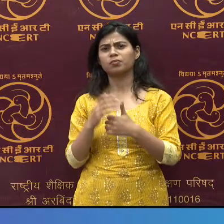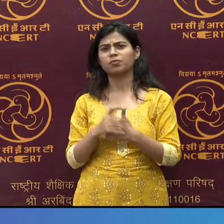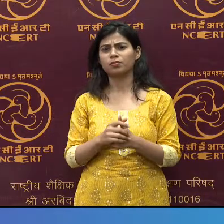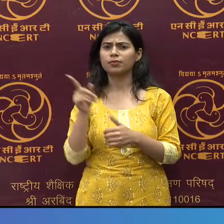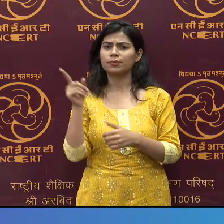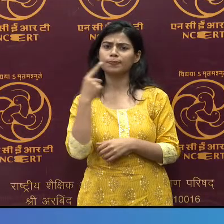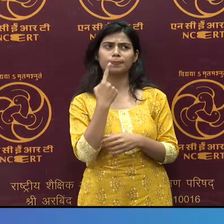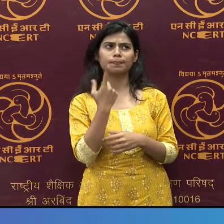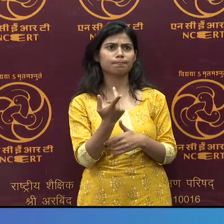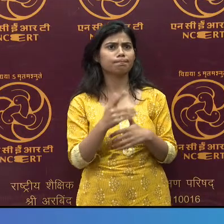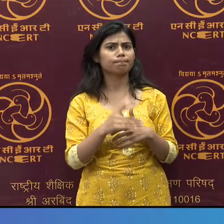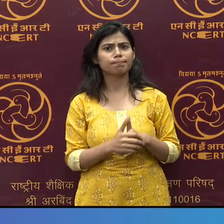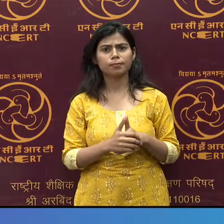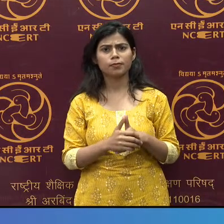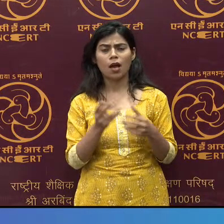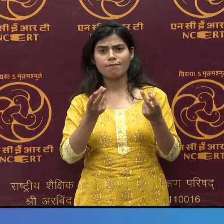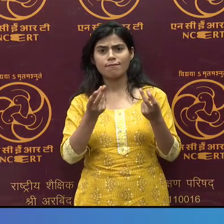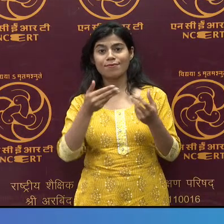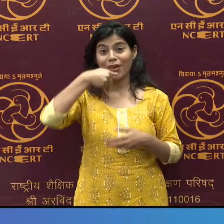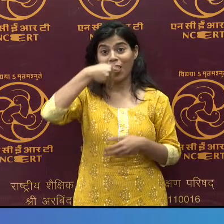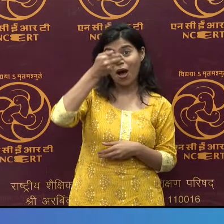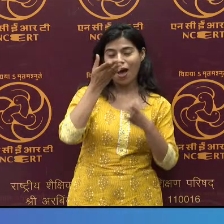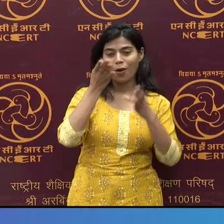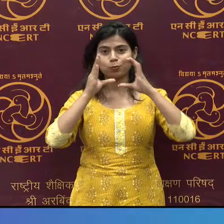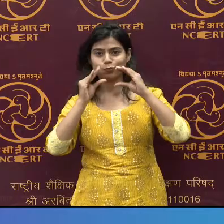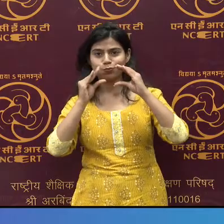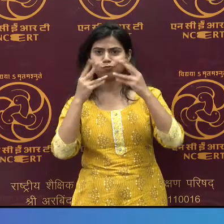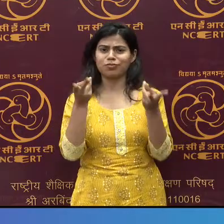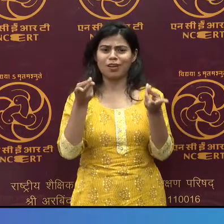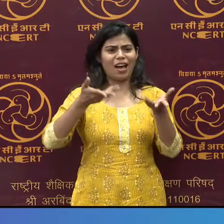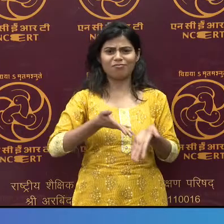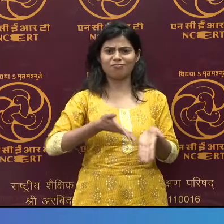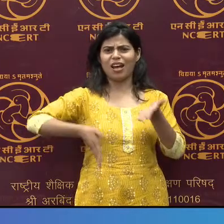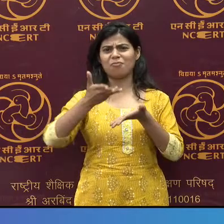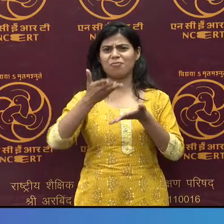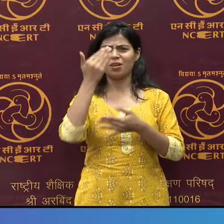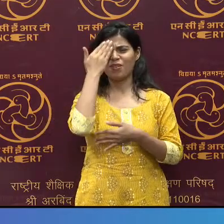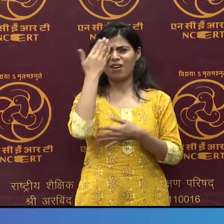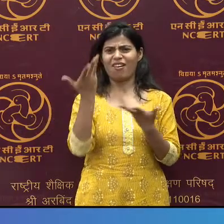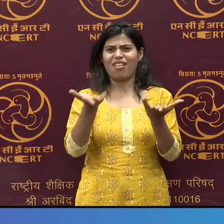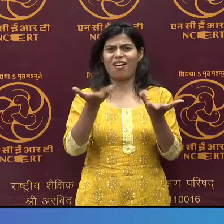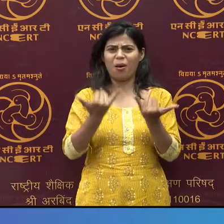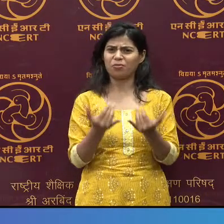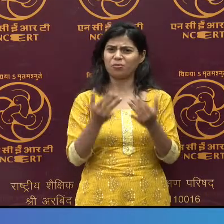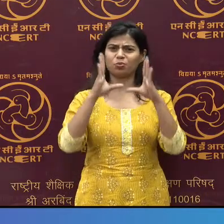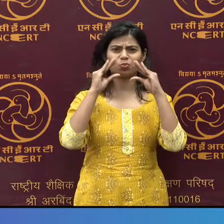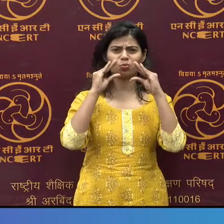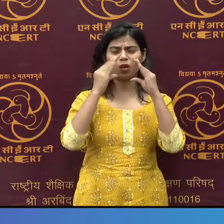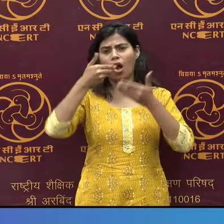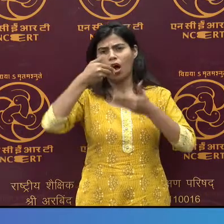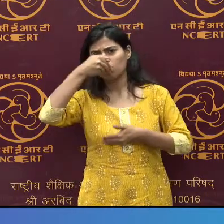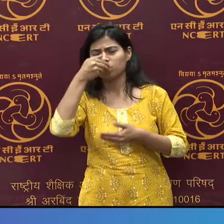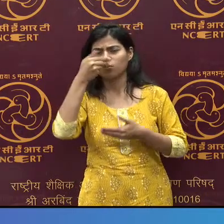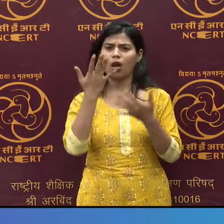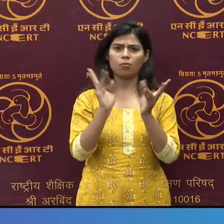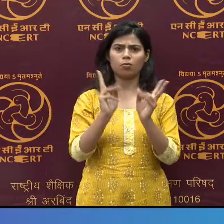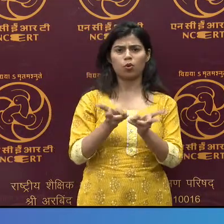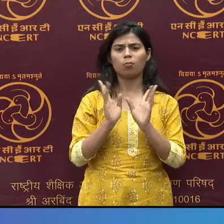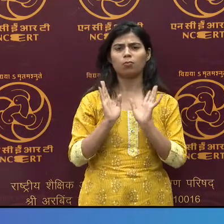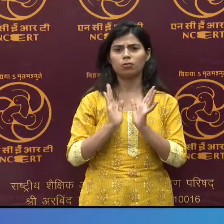talk about the fast food that's very common these days. Okay, now I am talking about fast food.